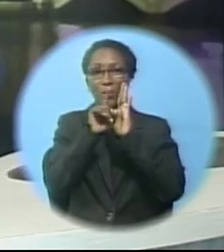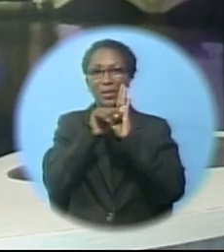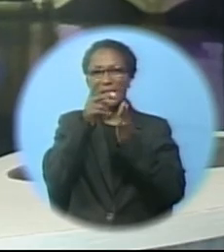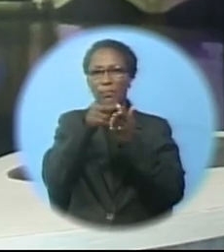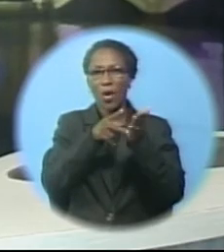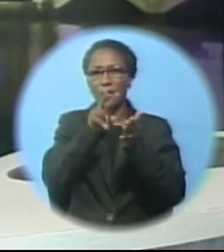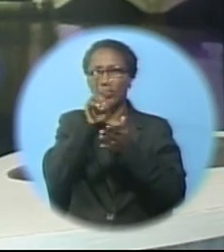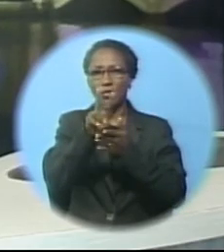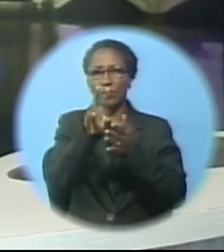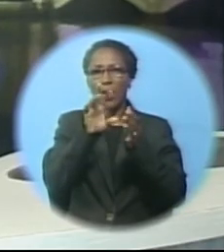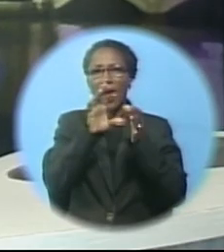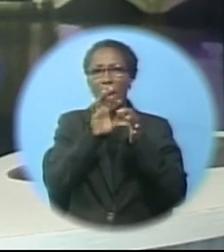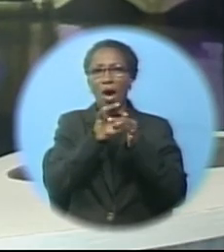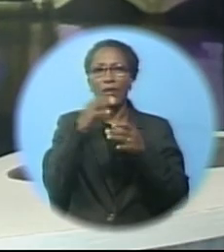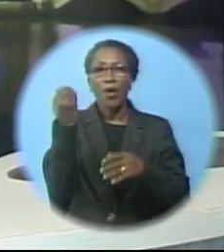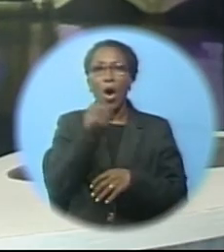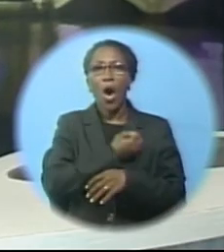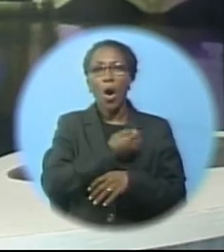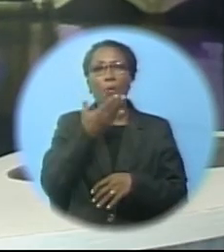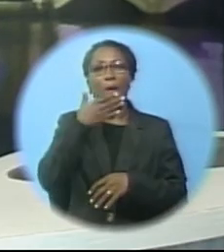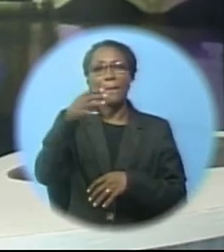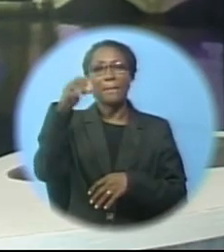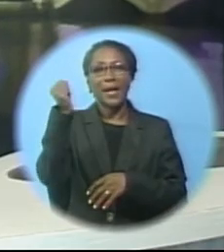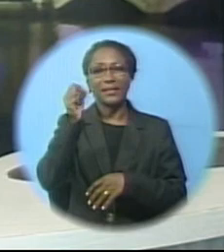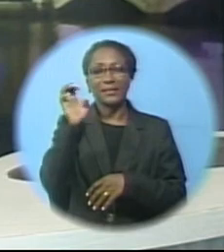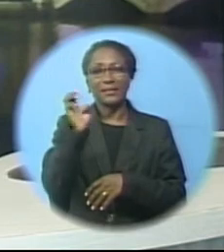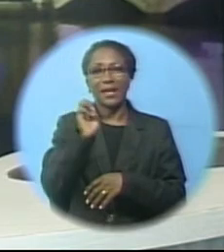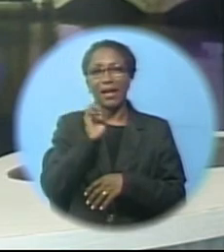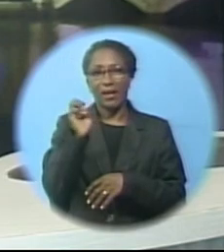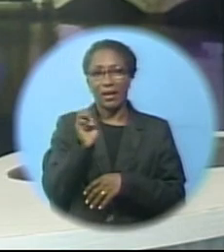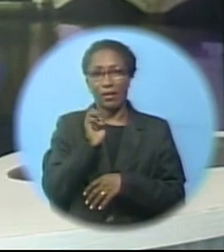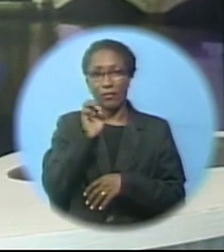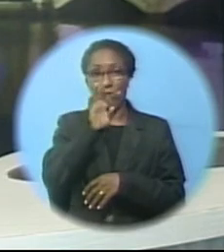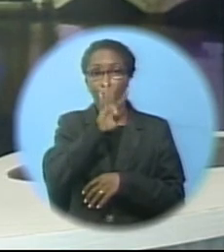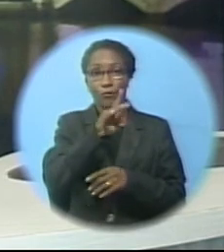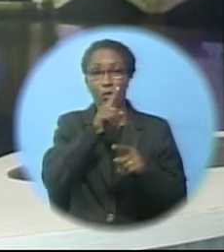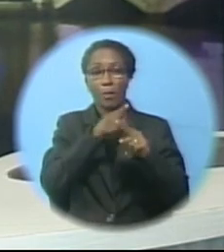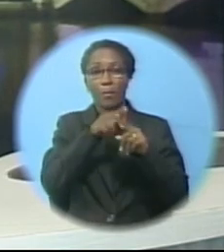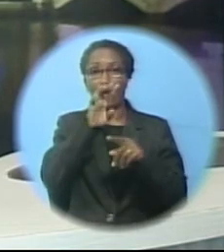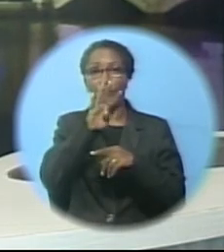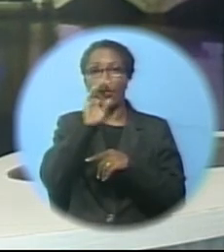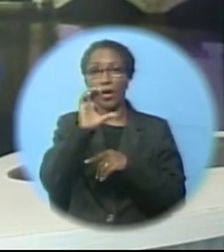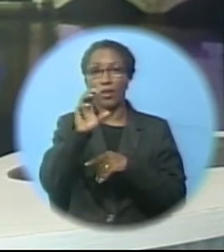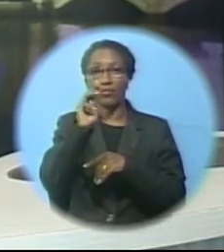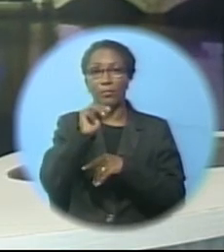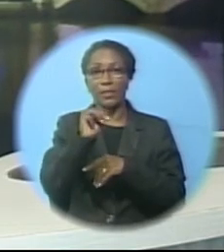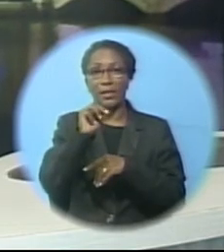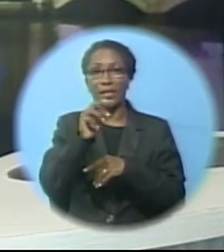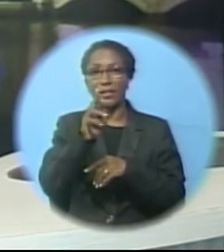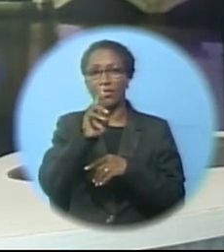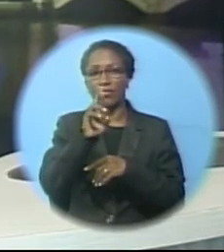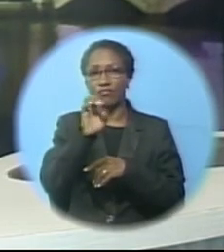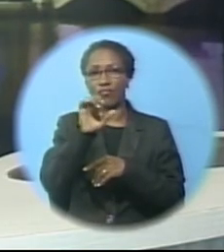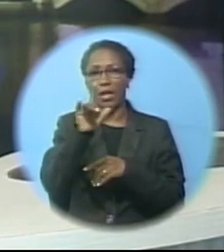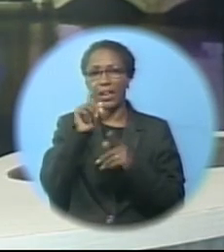impressive series our best ever 4x400 meter relay team put together 32 years ago.